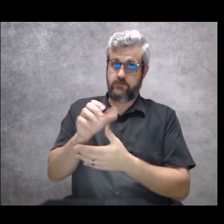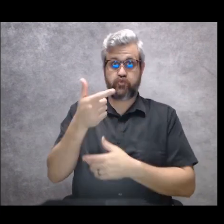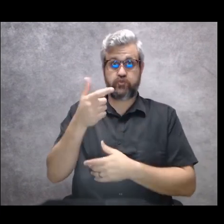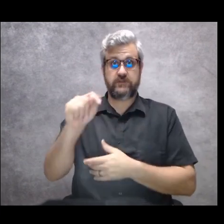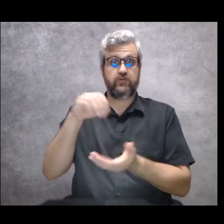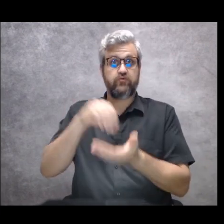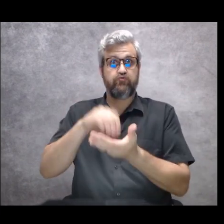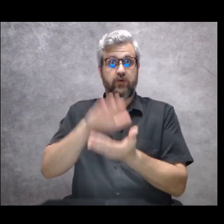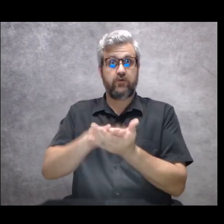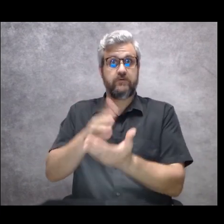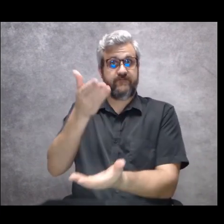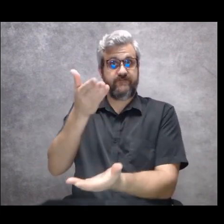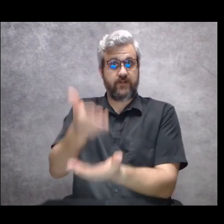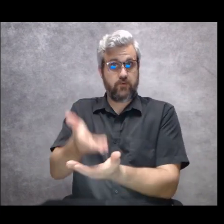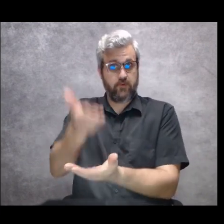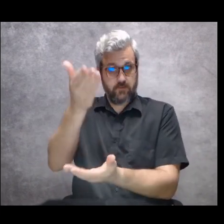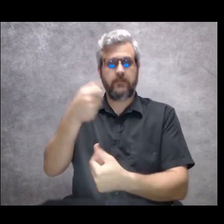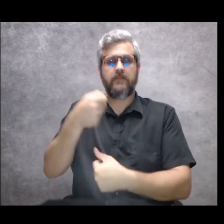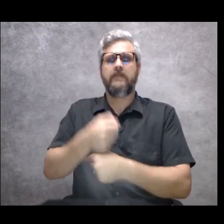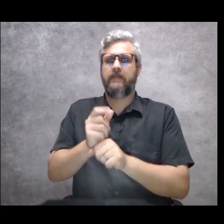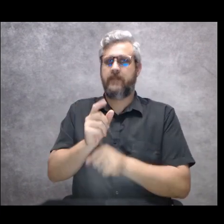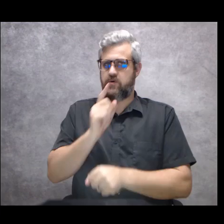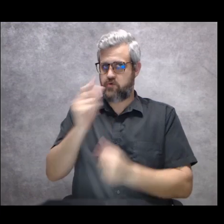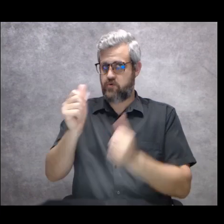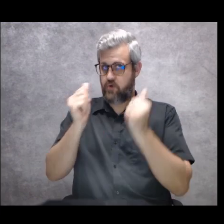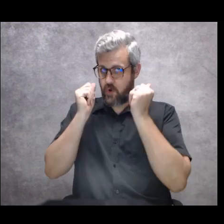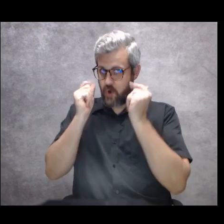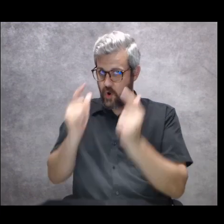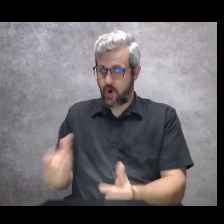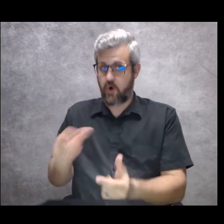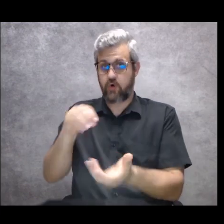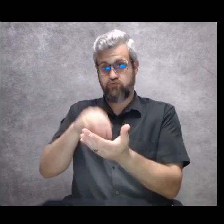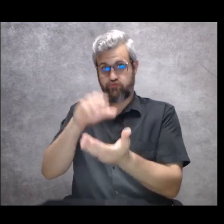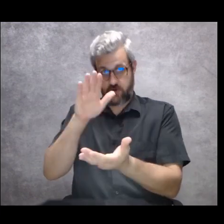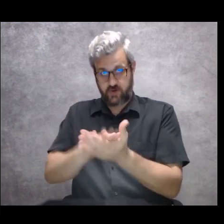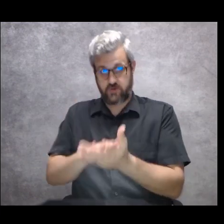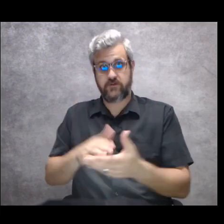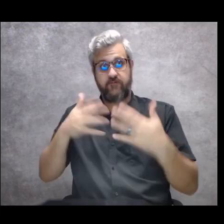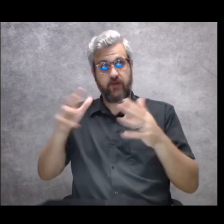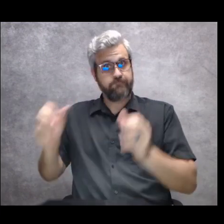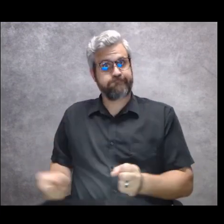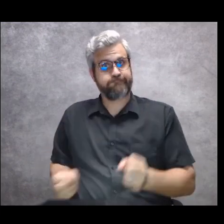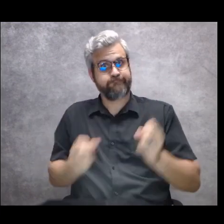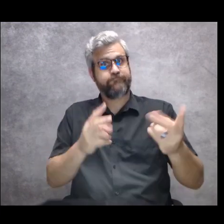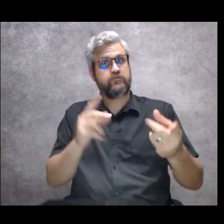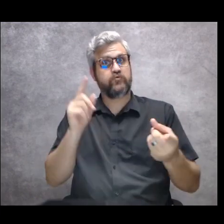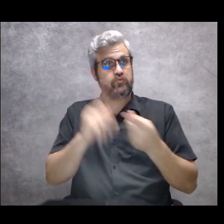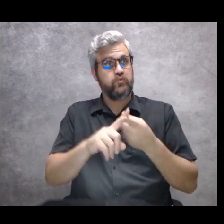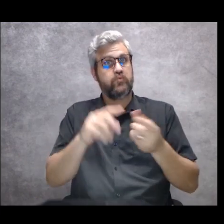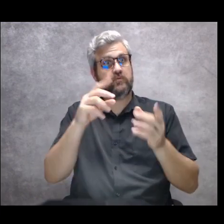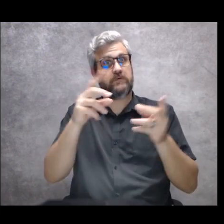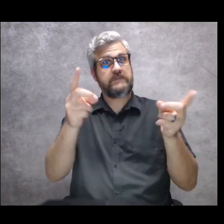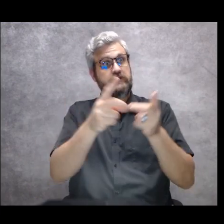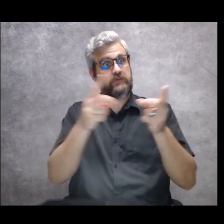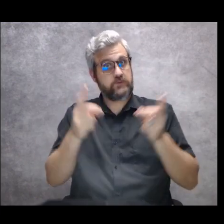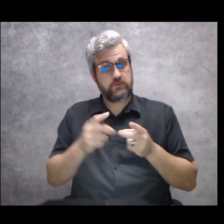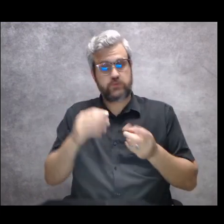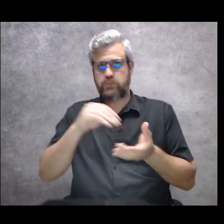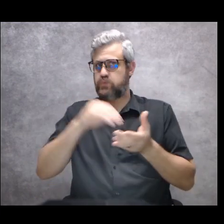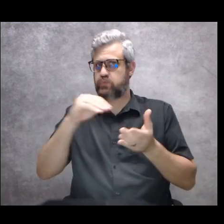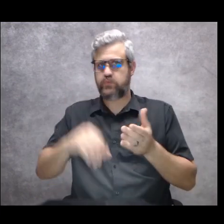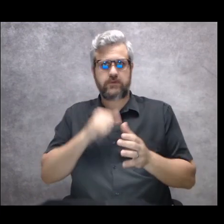Validation of GT records ensures that all GT records have been imported to the district so that students are not